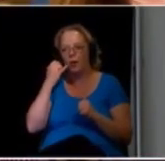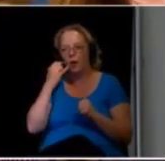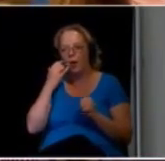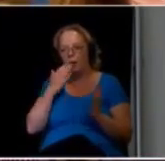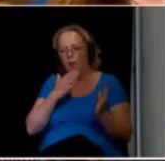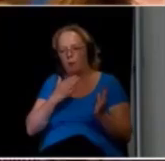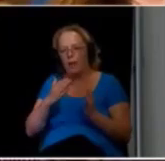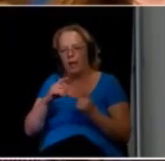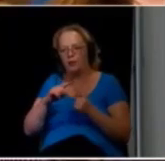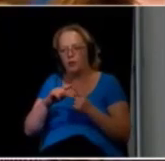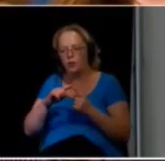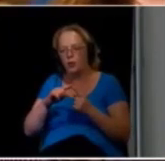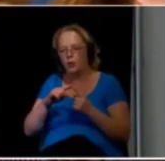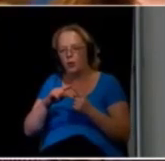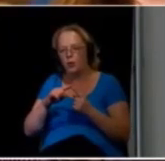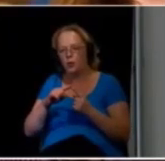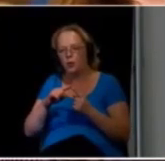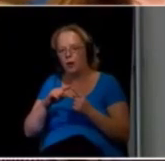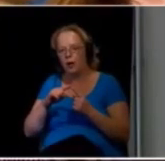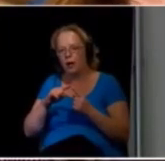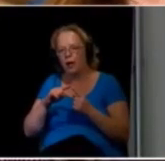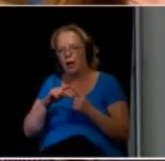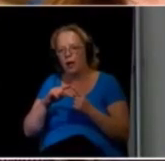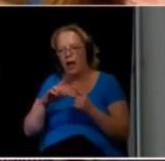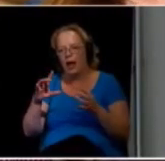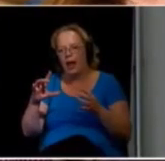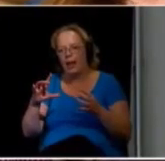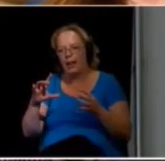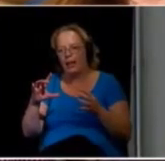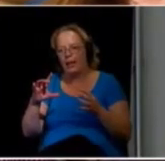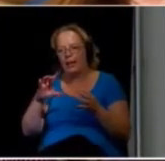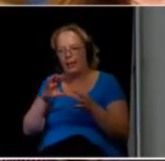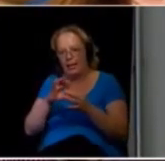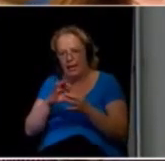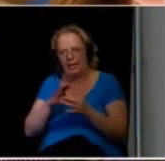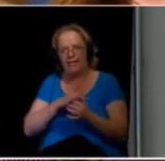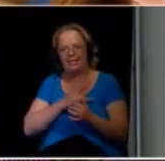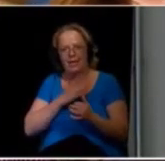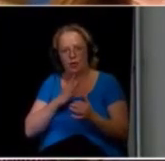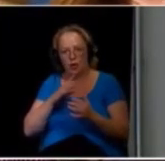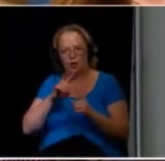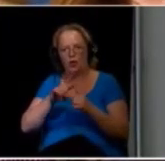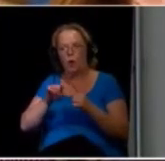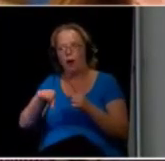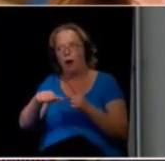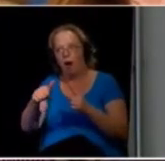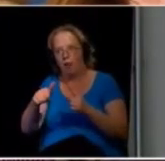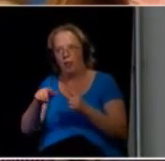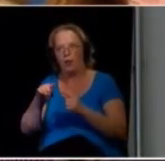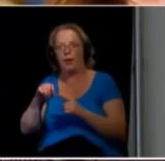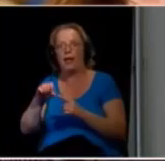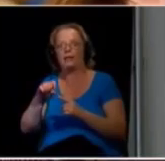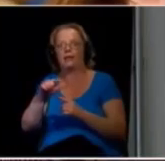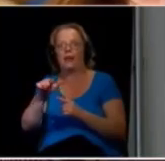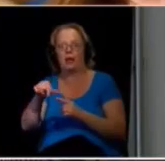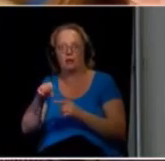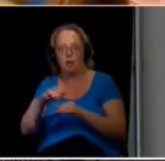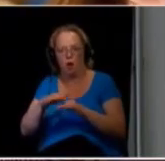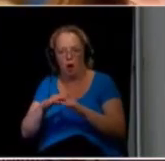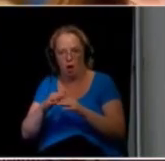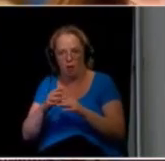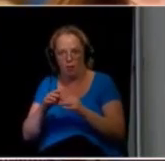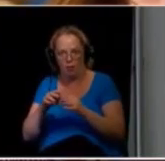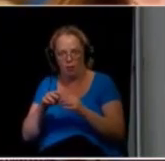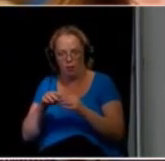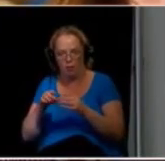linking the sensors in the current Teslas to other cars in the road. And then lastly, I want to know if you are going to be open sourcing the hardware